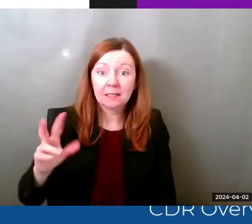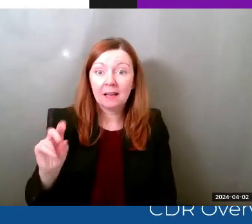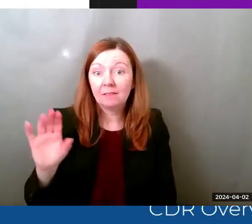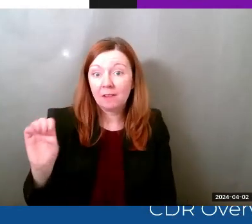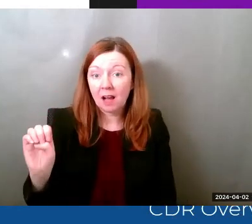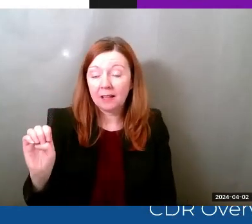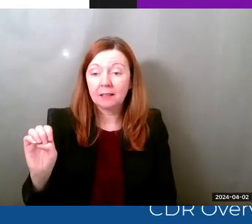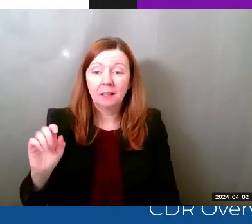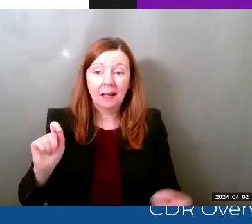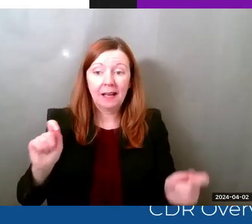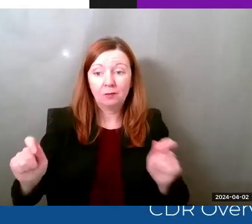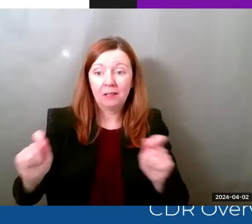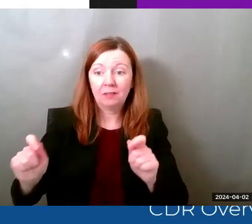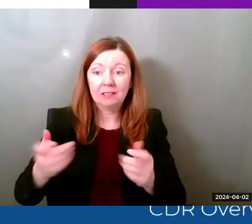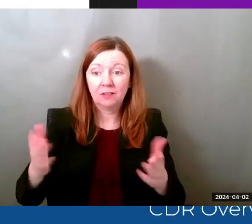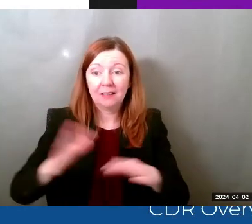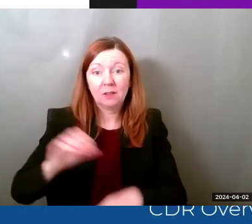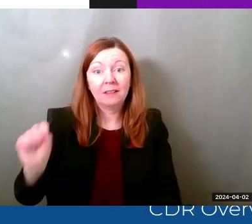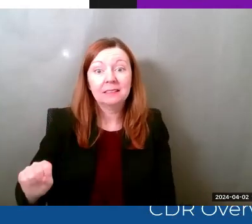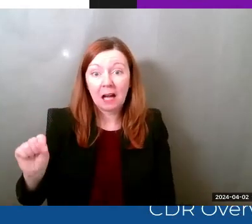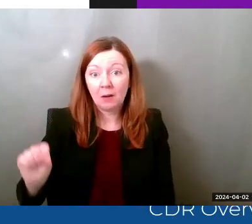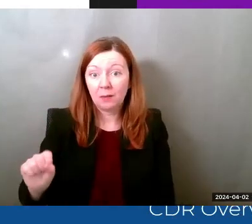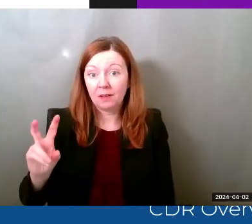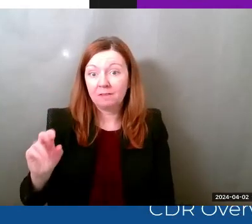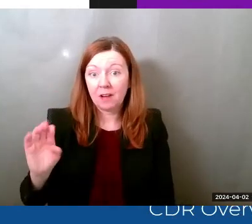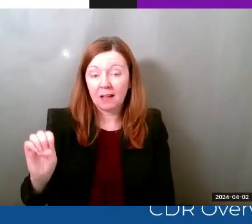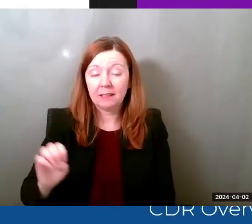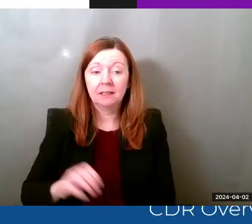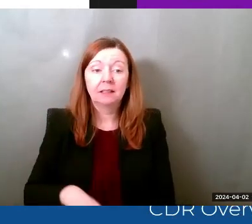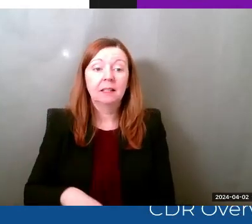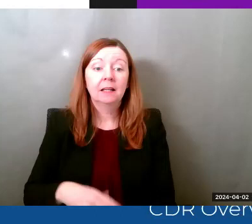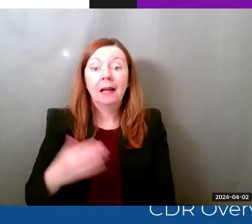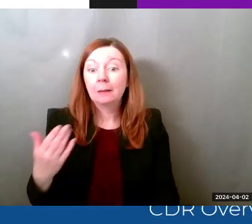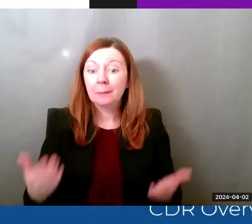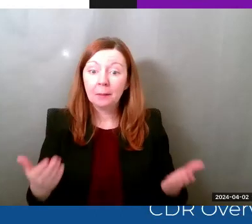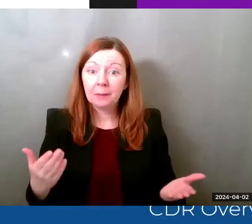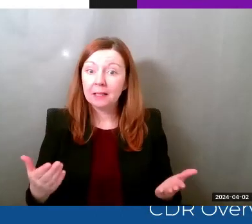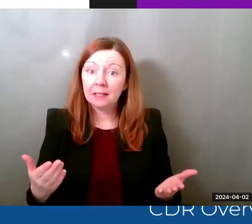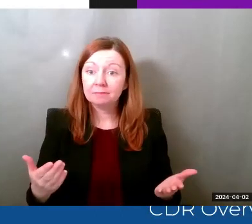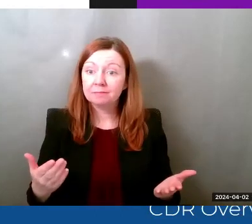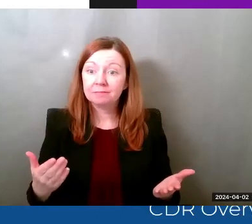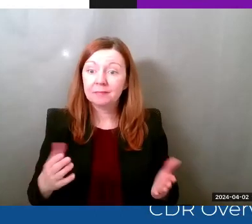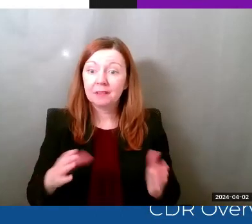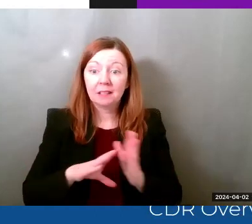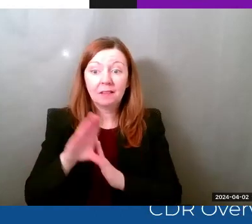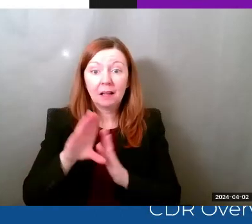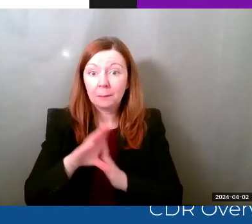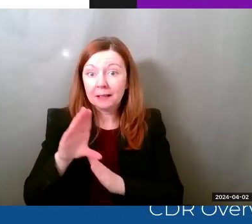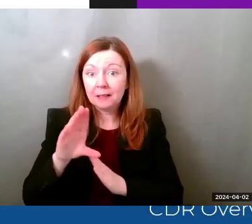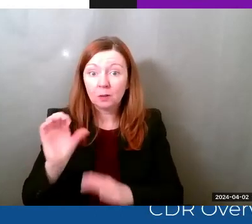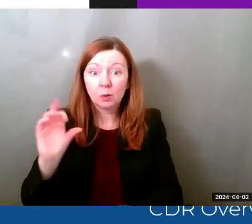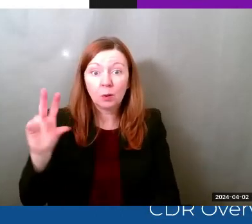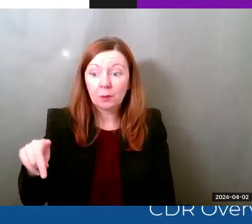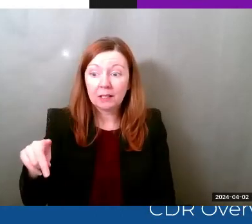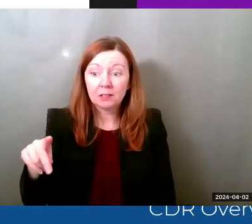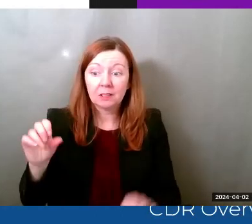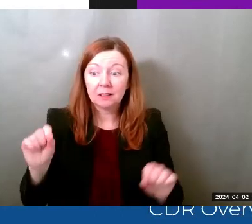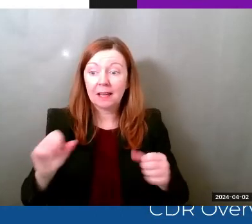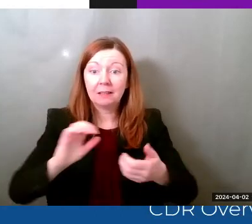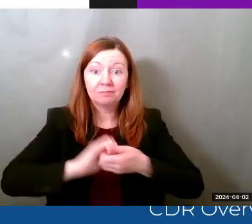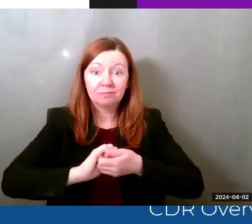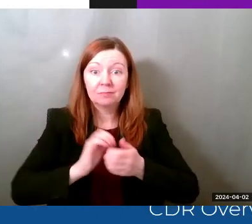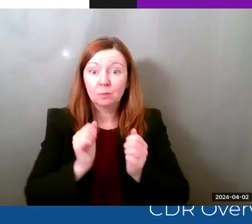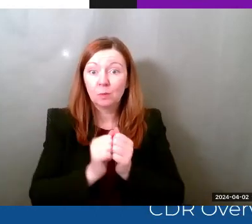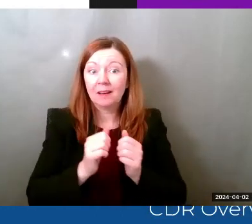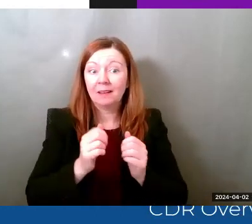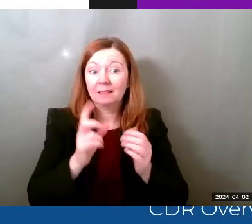and rearranging things on the south side of Vine Street. And maybe the Philadelphia Development Corporation can work with the